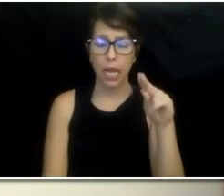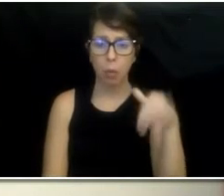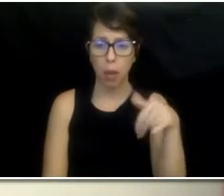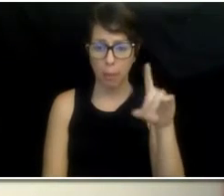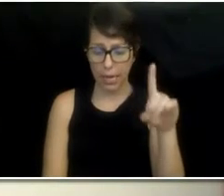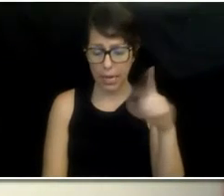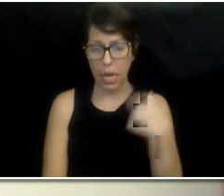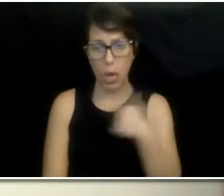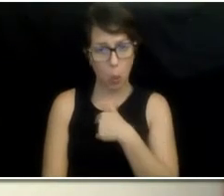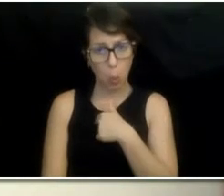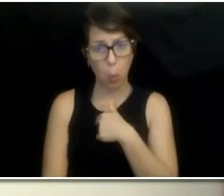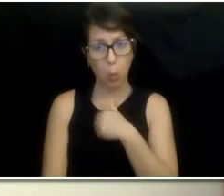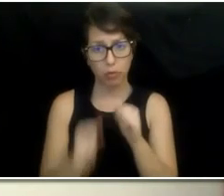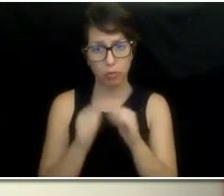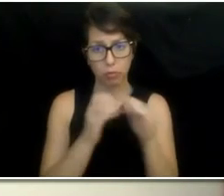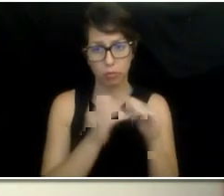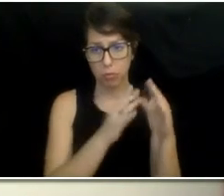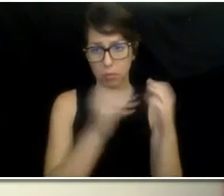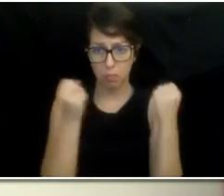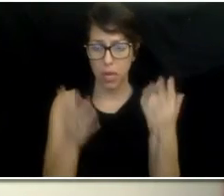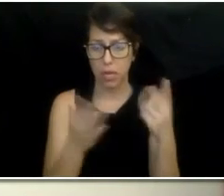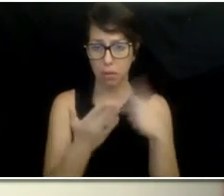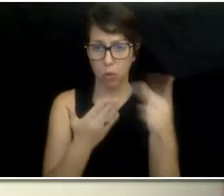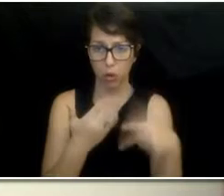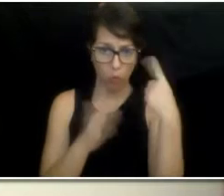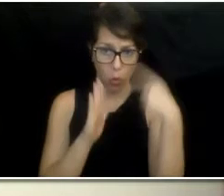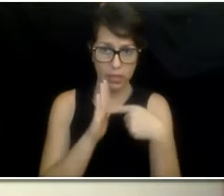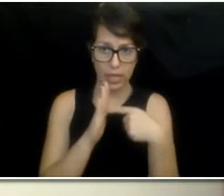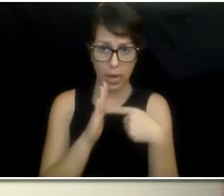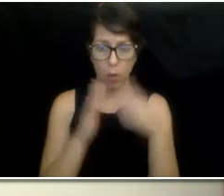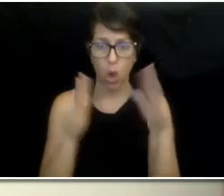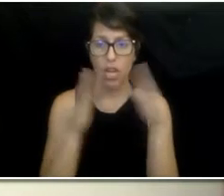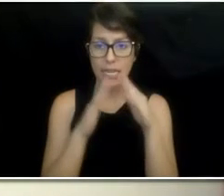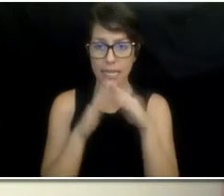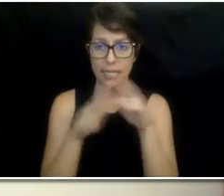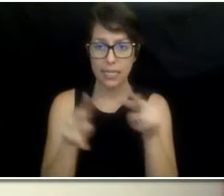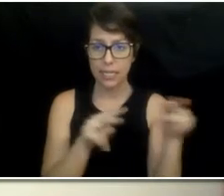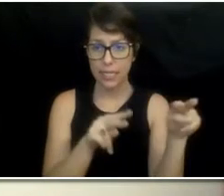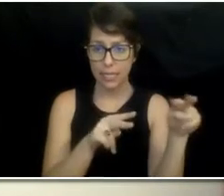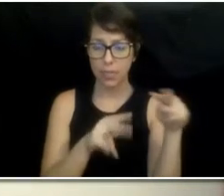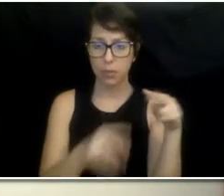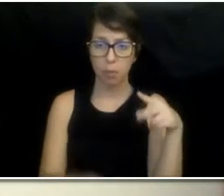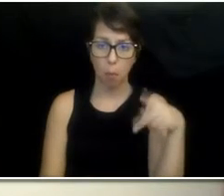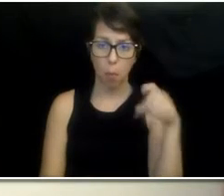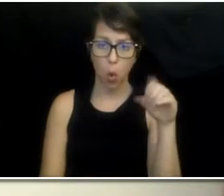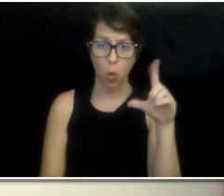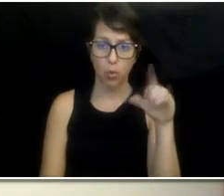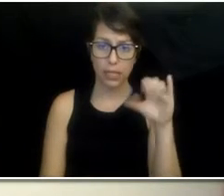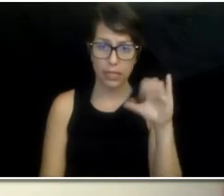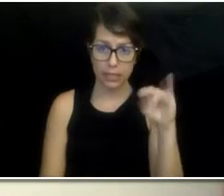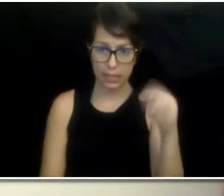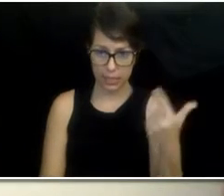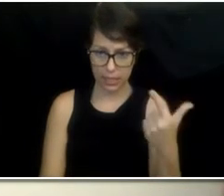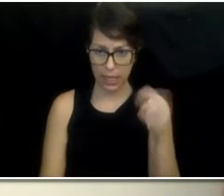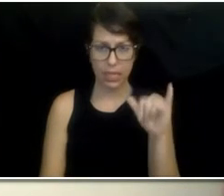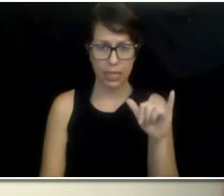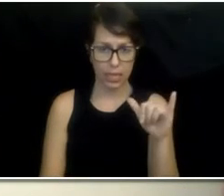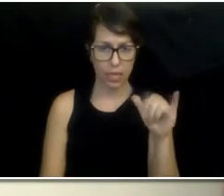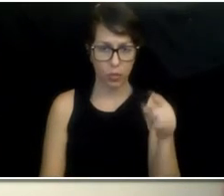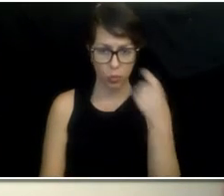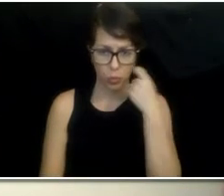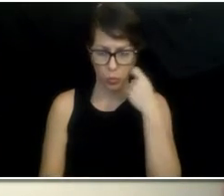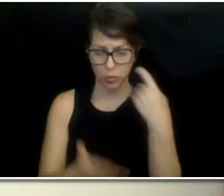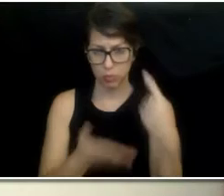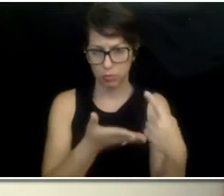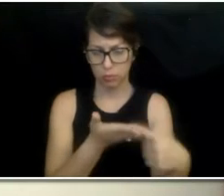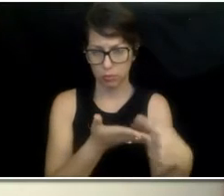is to inter intervene and engage with youth before they go on the wrong path and before they enter the criminal justice system